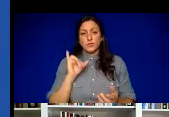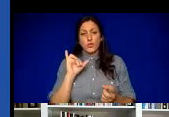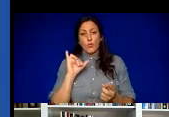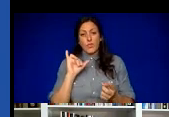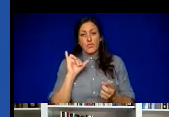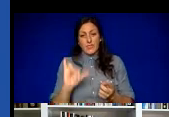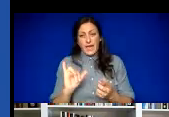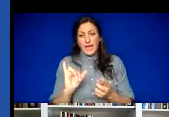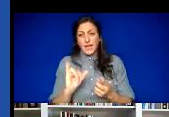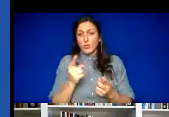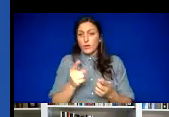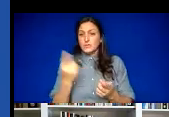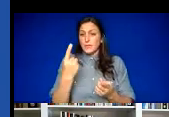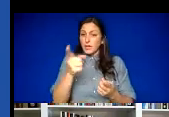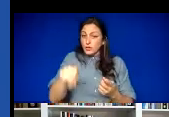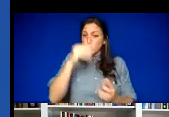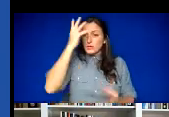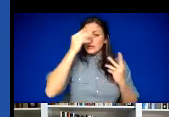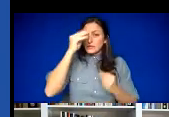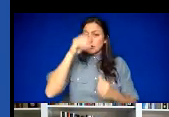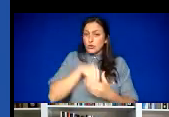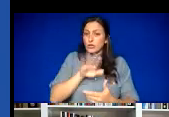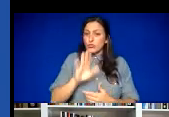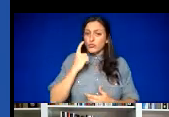in the state's recent local control decision?